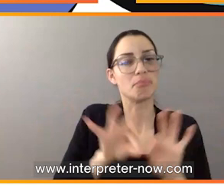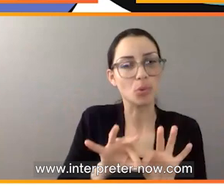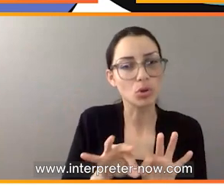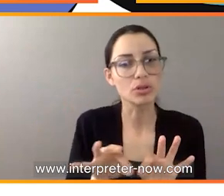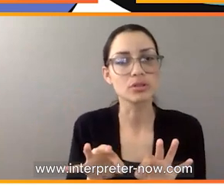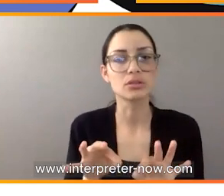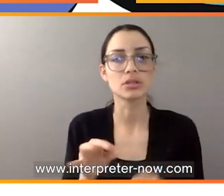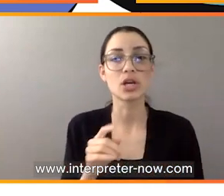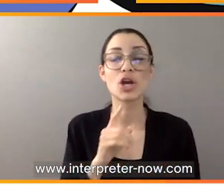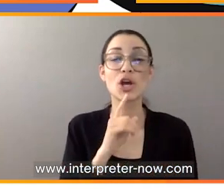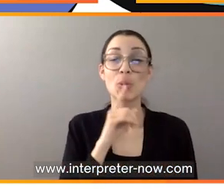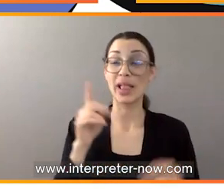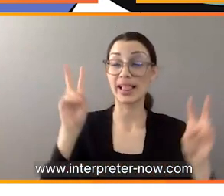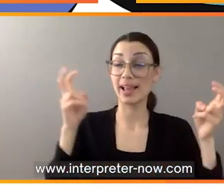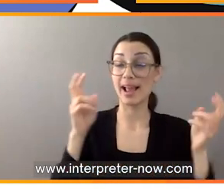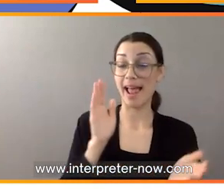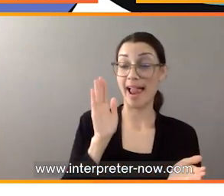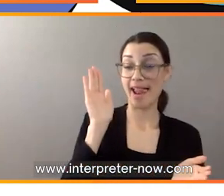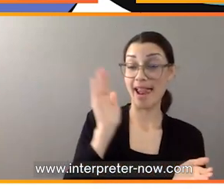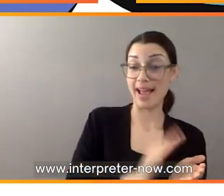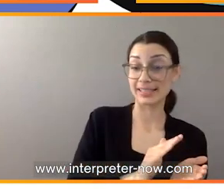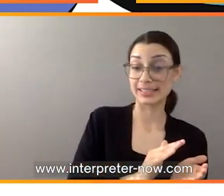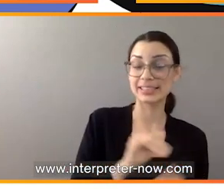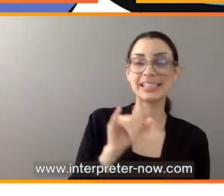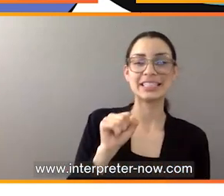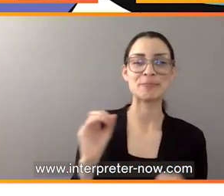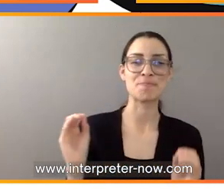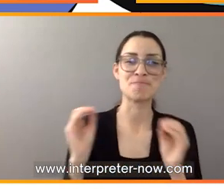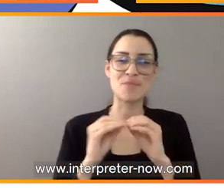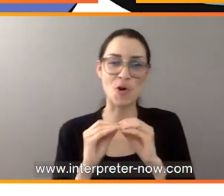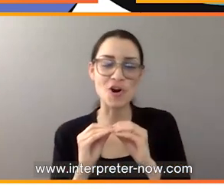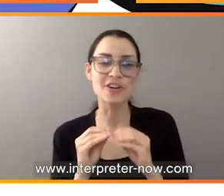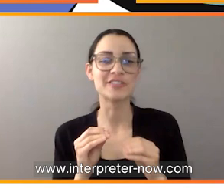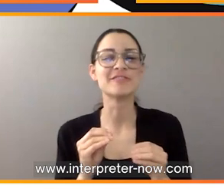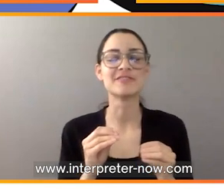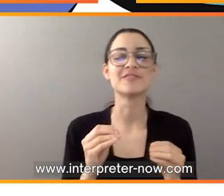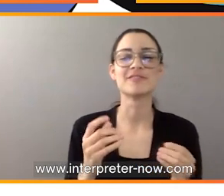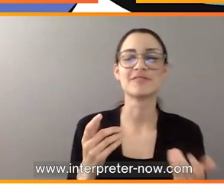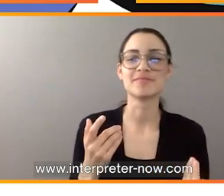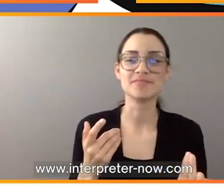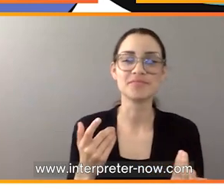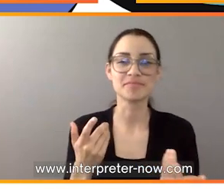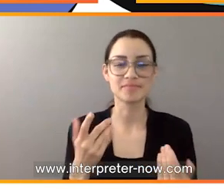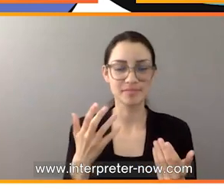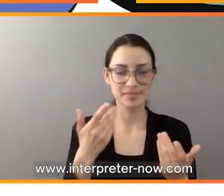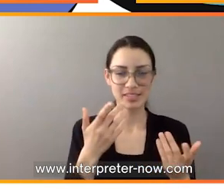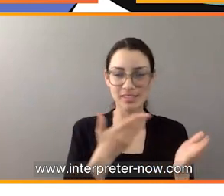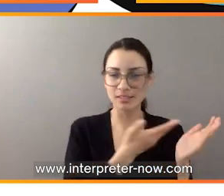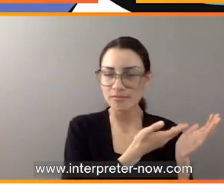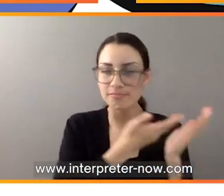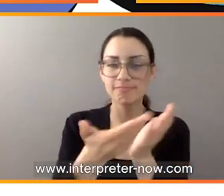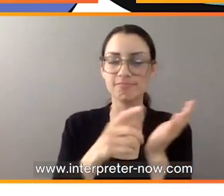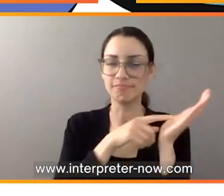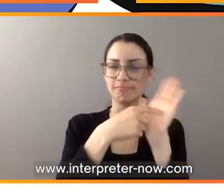able to do that, especially working with leaders, in a very simple way. You know, actually less is more. You can have all the backup you want, but